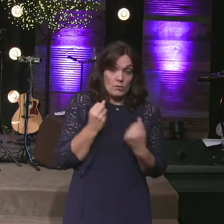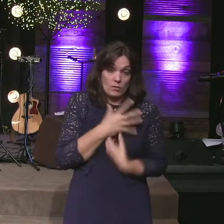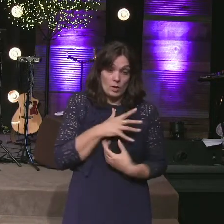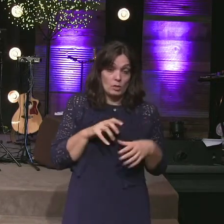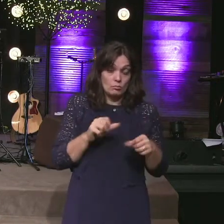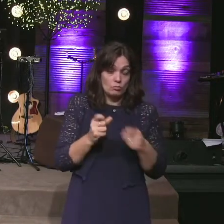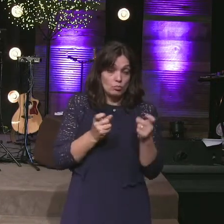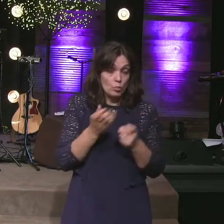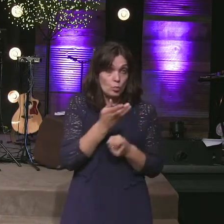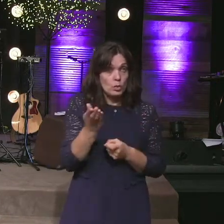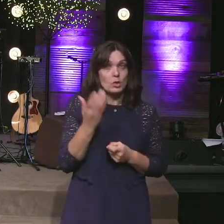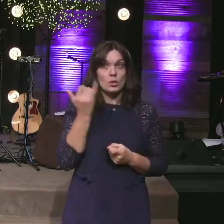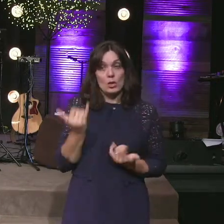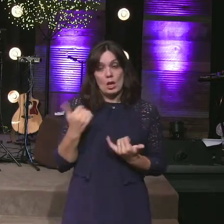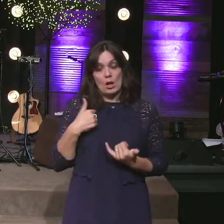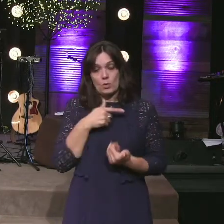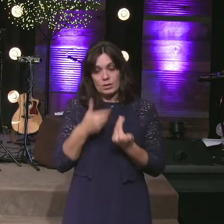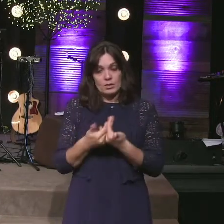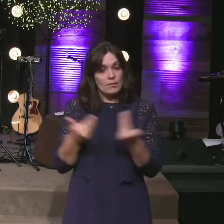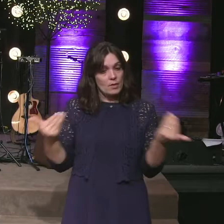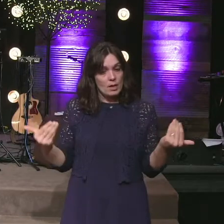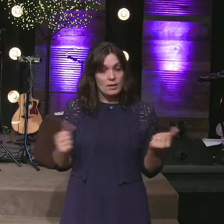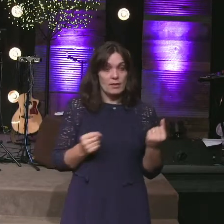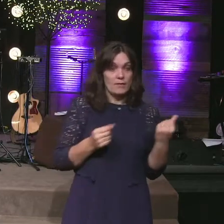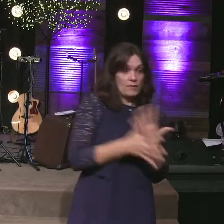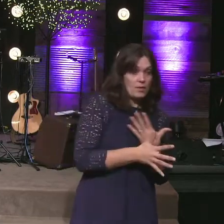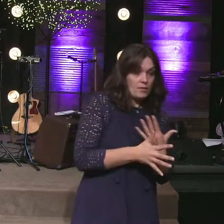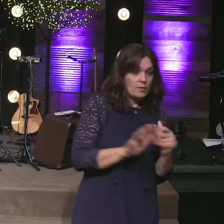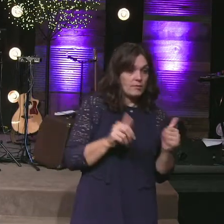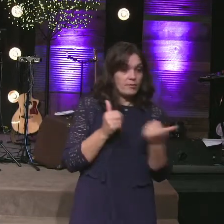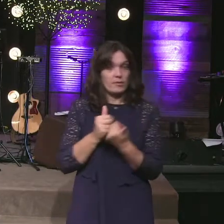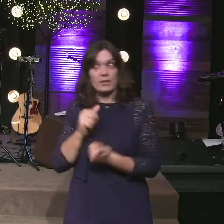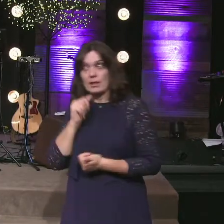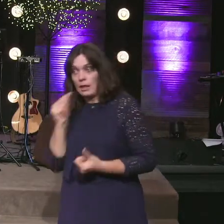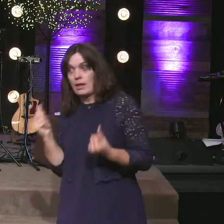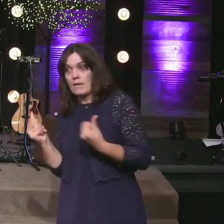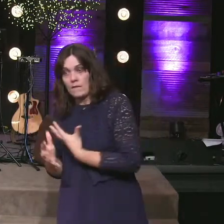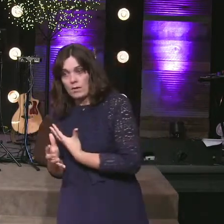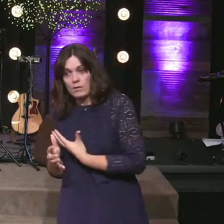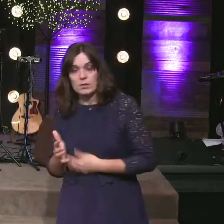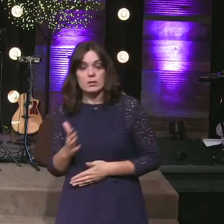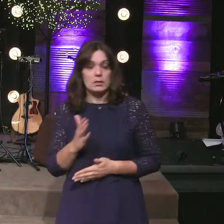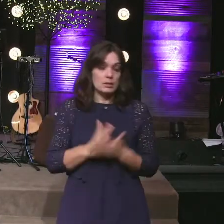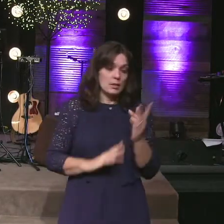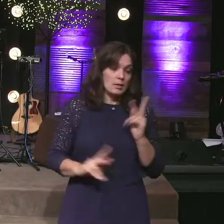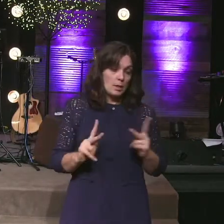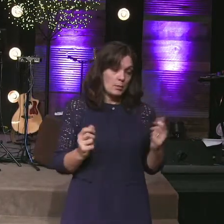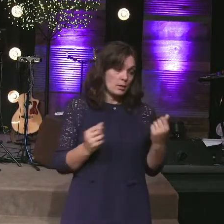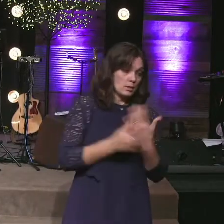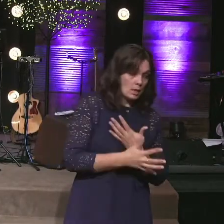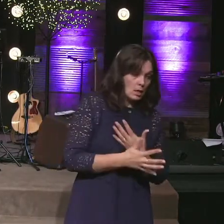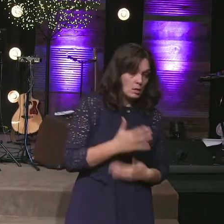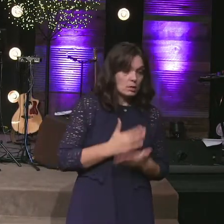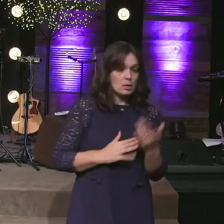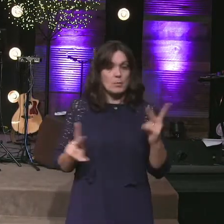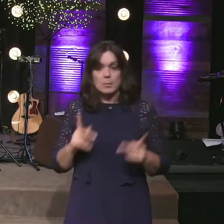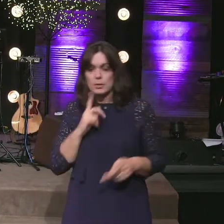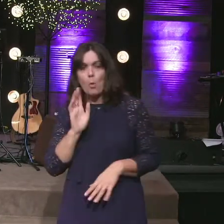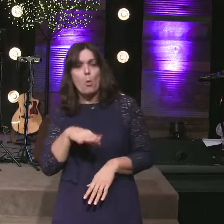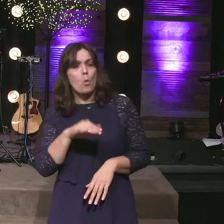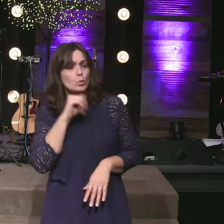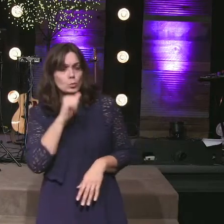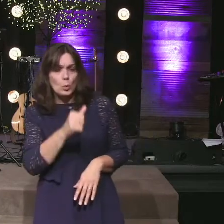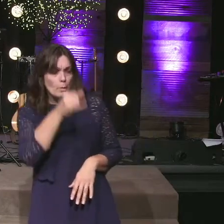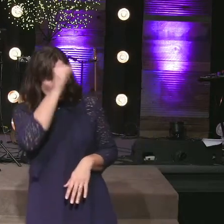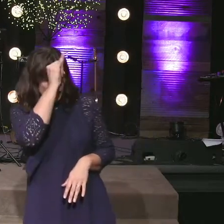we're divided. The fearful against the not fearful. Some people are afraid, and some people are like, don't be an idiot. You don't need to